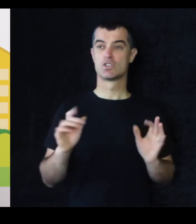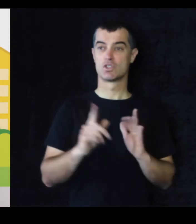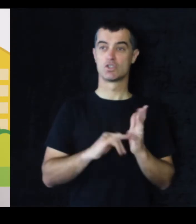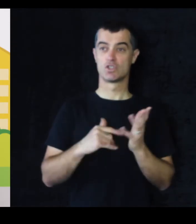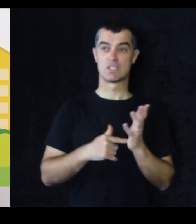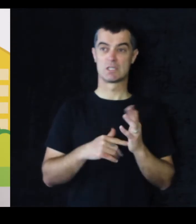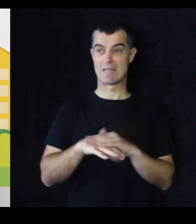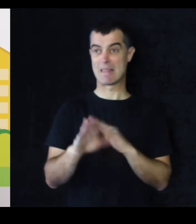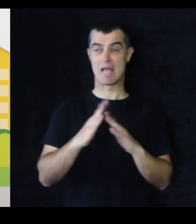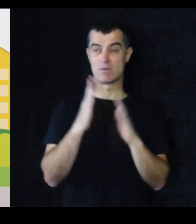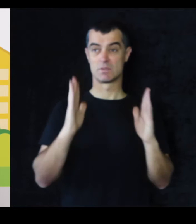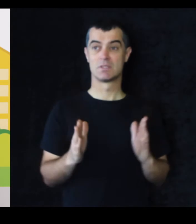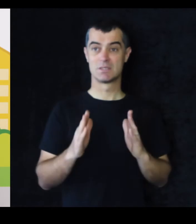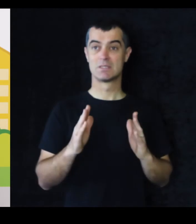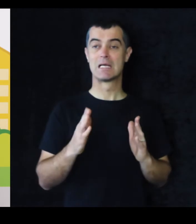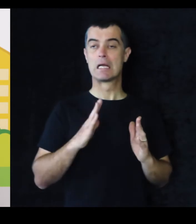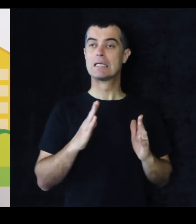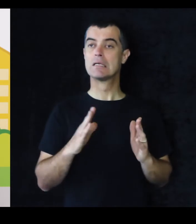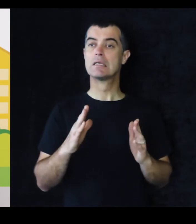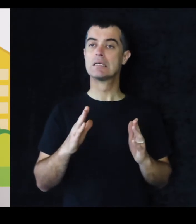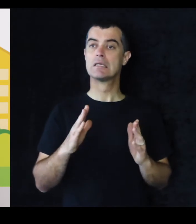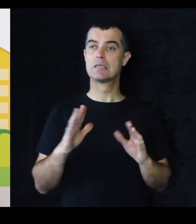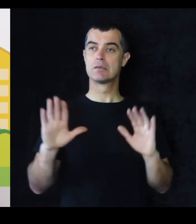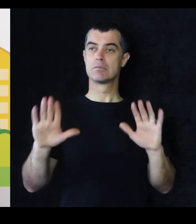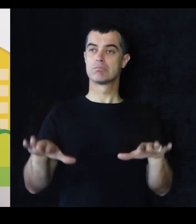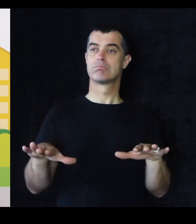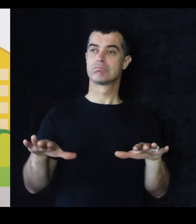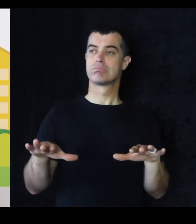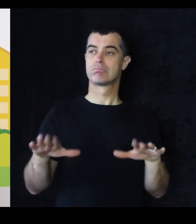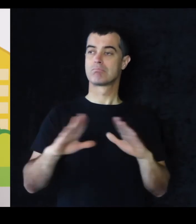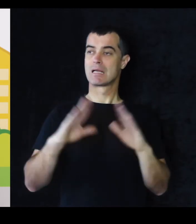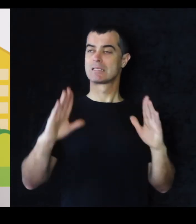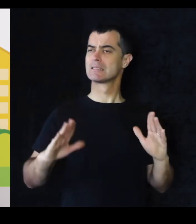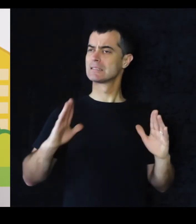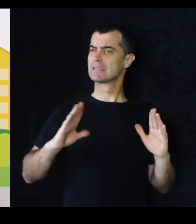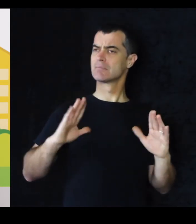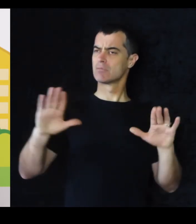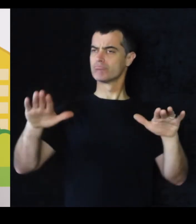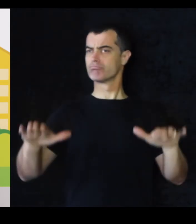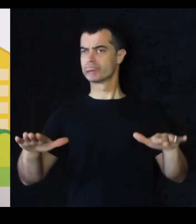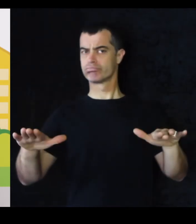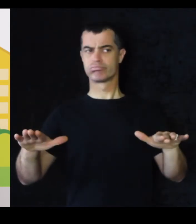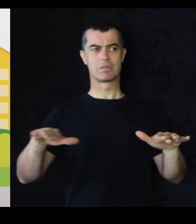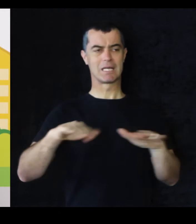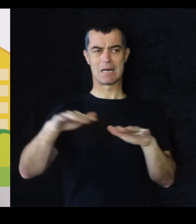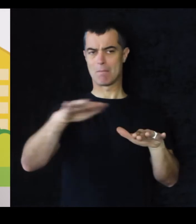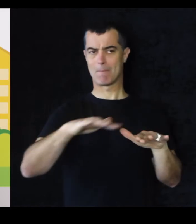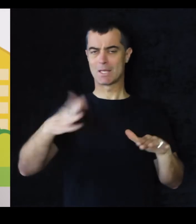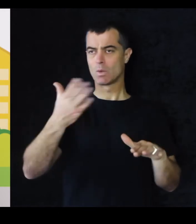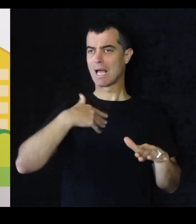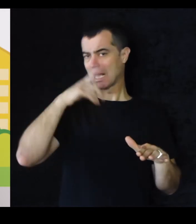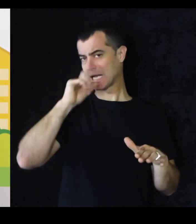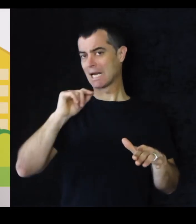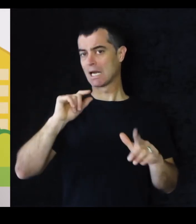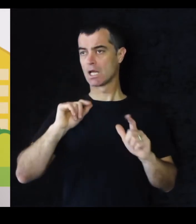just in the house. It needs to be situated. The house needs to be situated in a place where I can